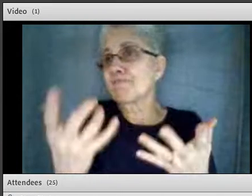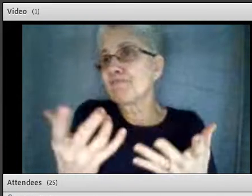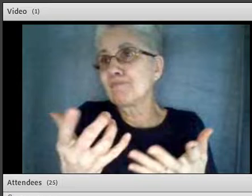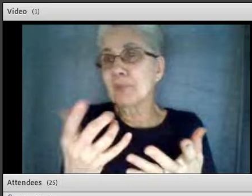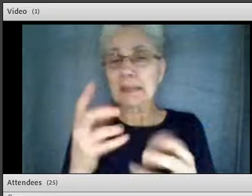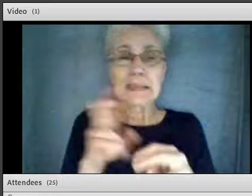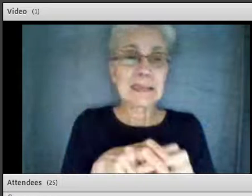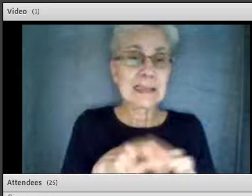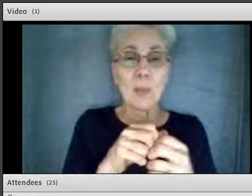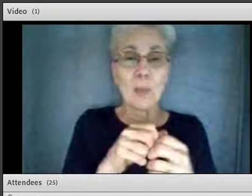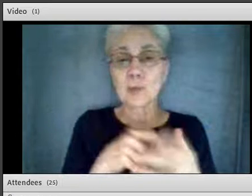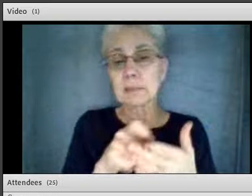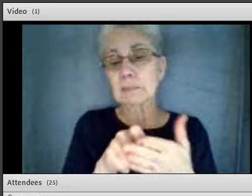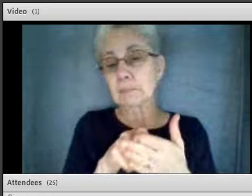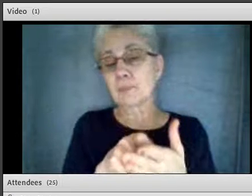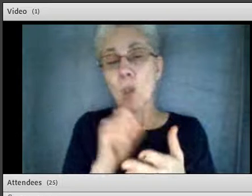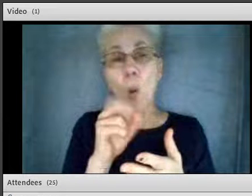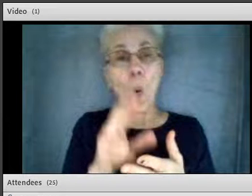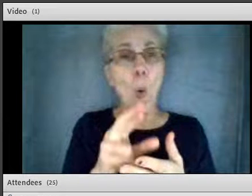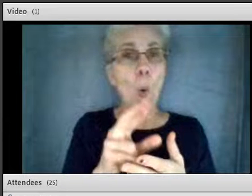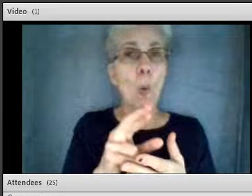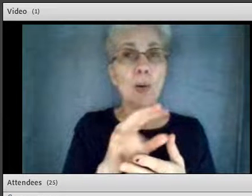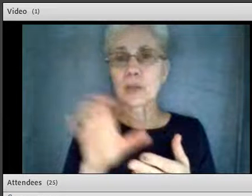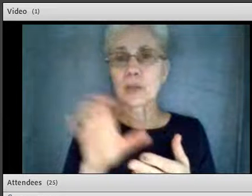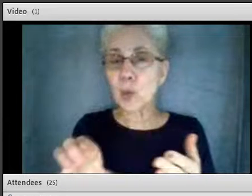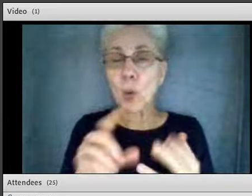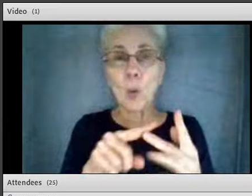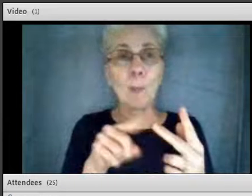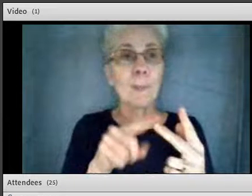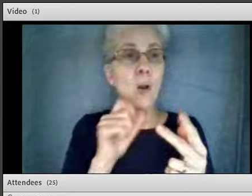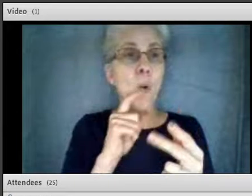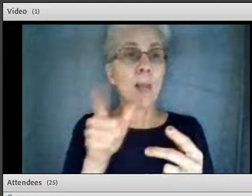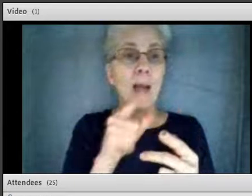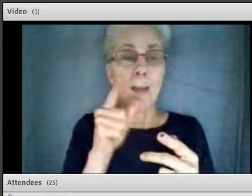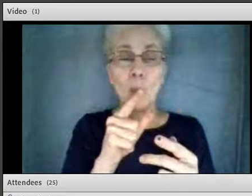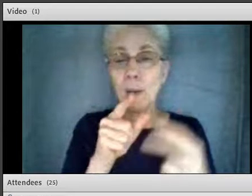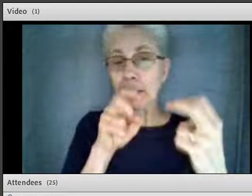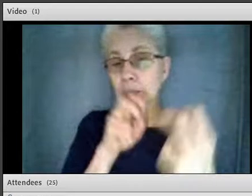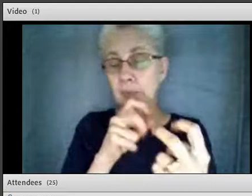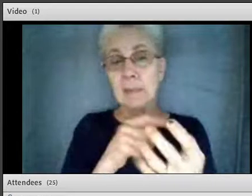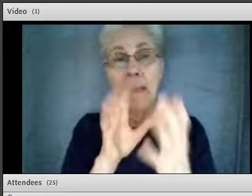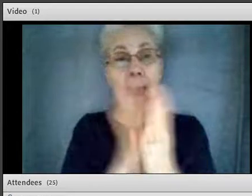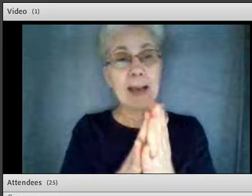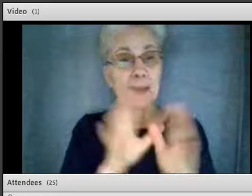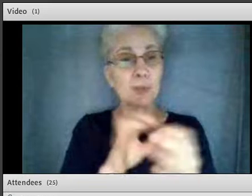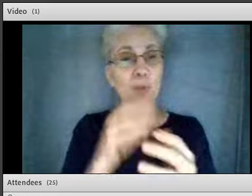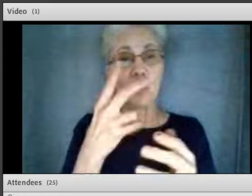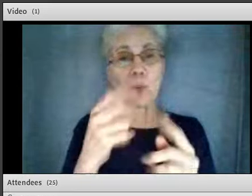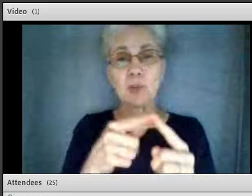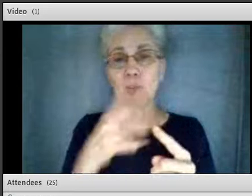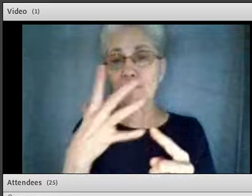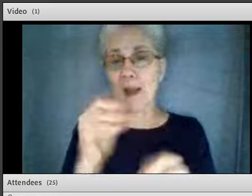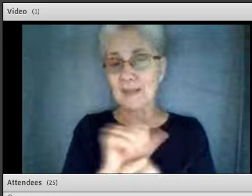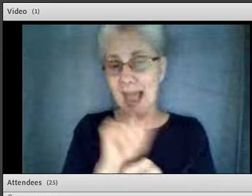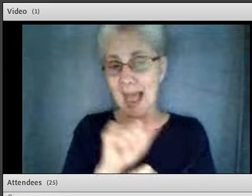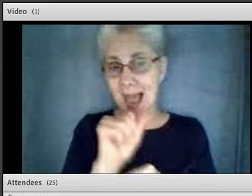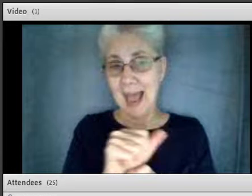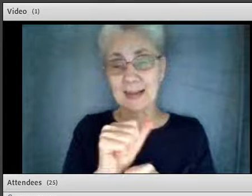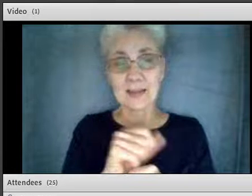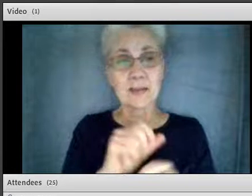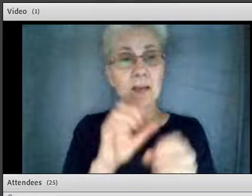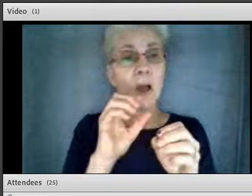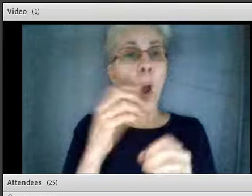on Zoom or at the library, and ask them to do 3 to 5 tasks. Put a book on hold, find